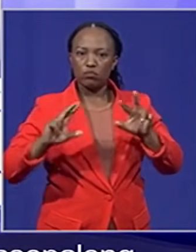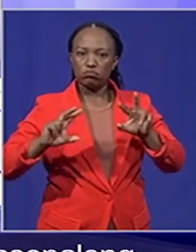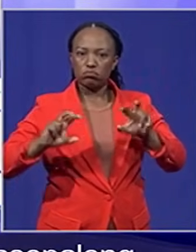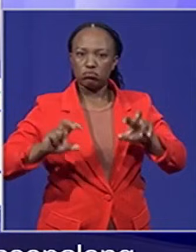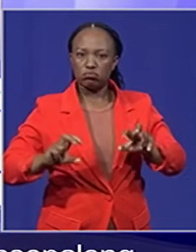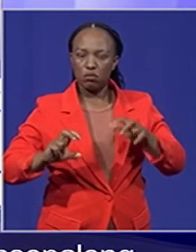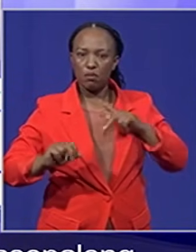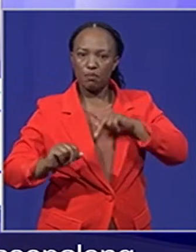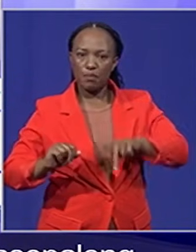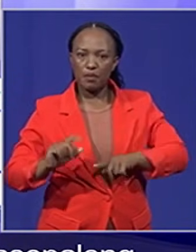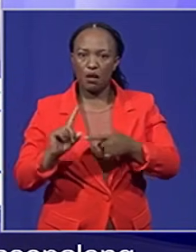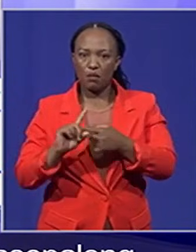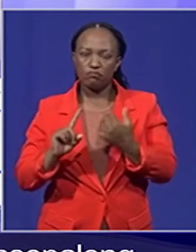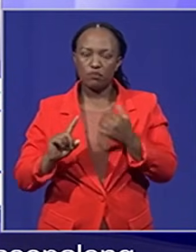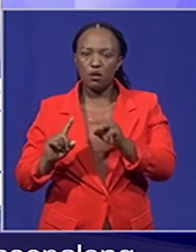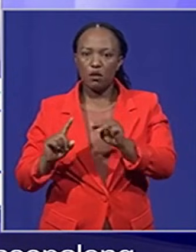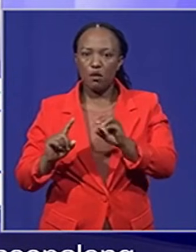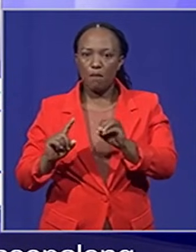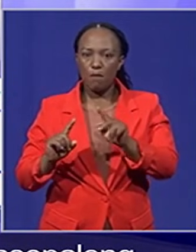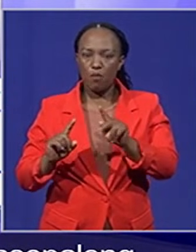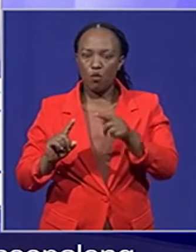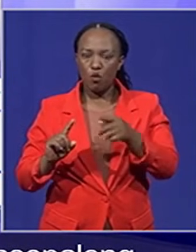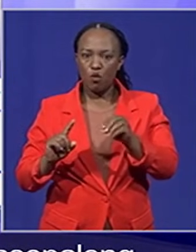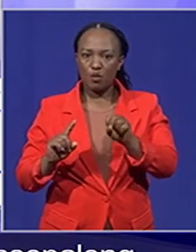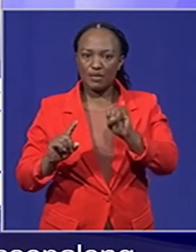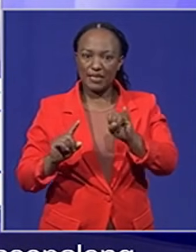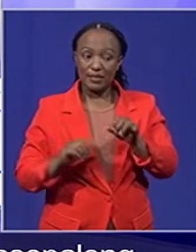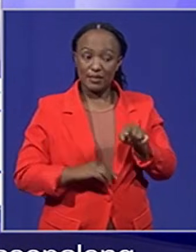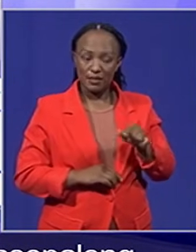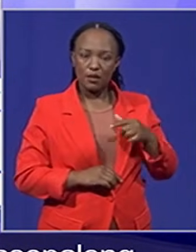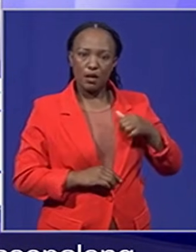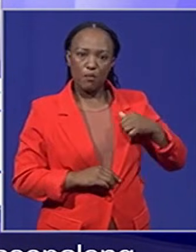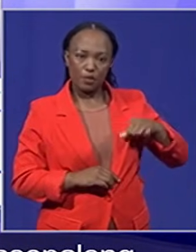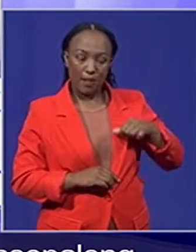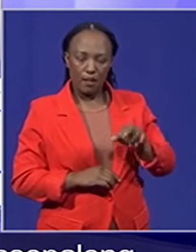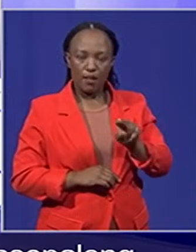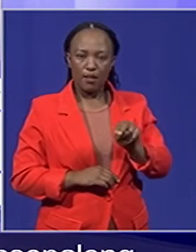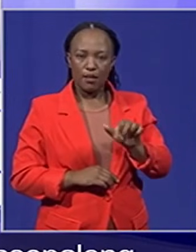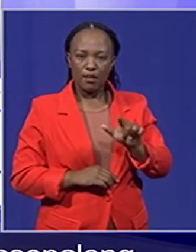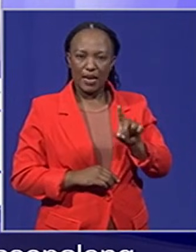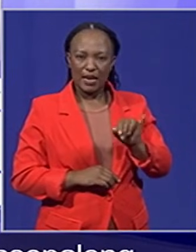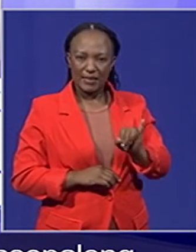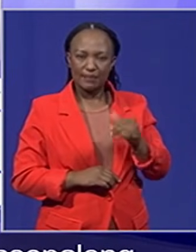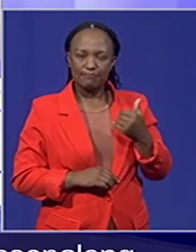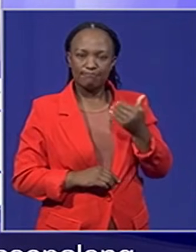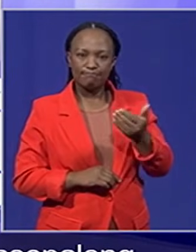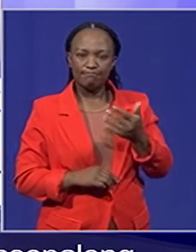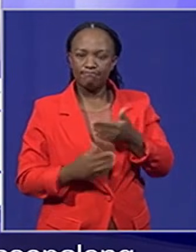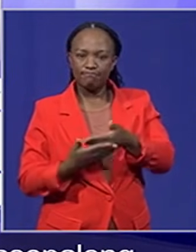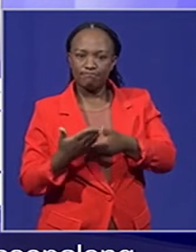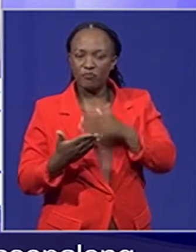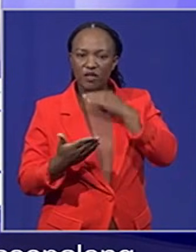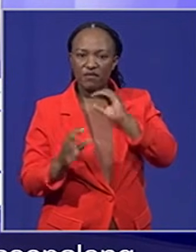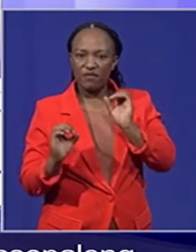le tonakgolo Lazarus Mokgotsi gore masepala wa selegae wa Naledi o rometše tshedimošo yeo e sego ya felela mabapi le pego ya go